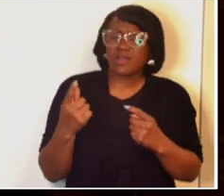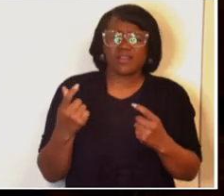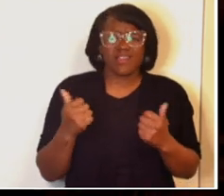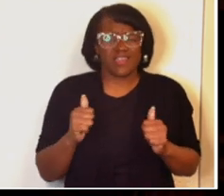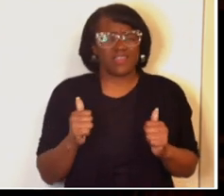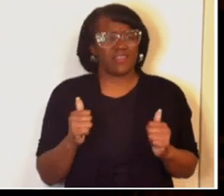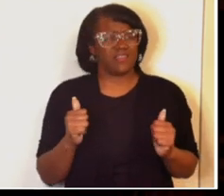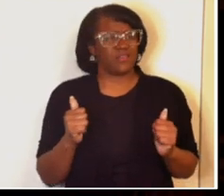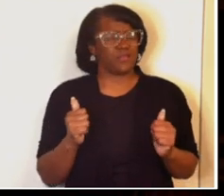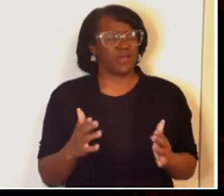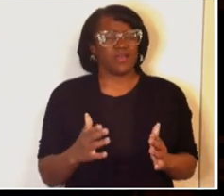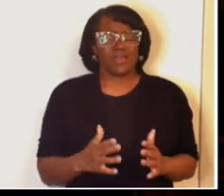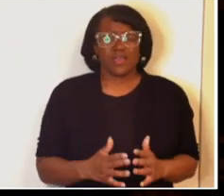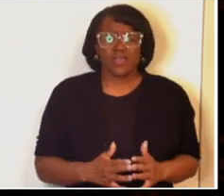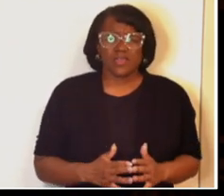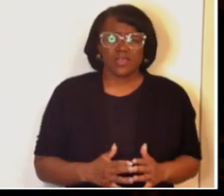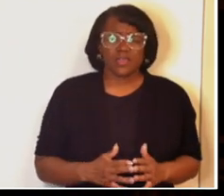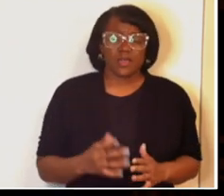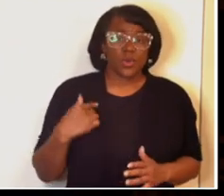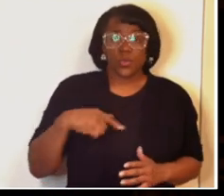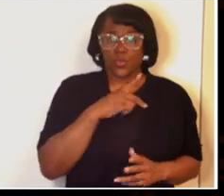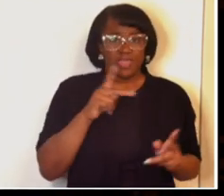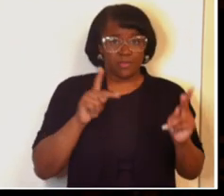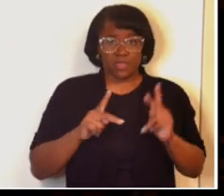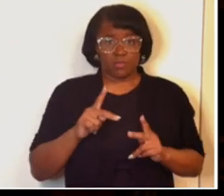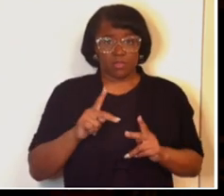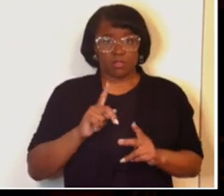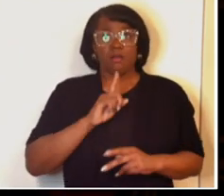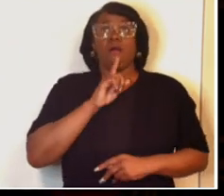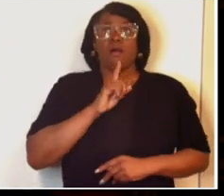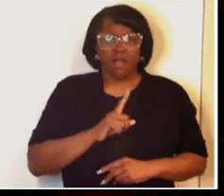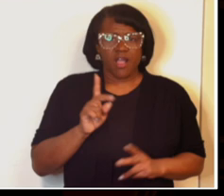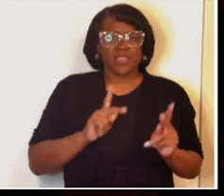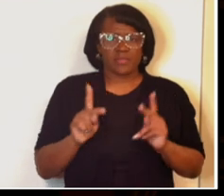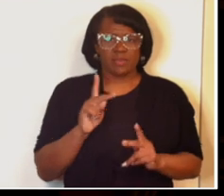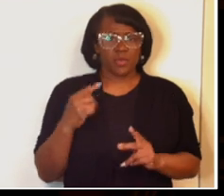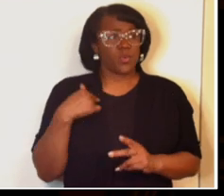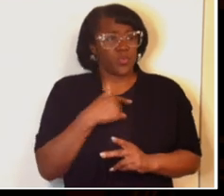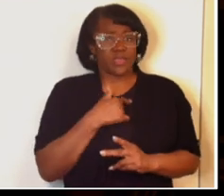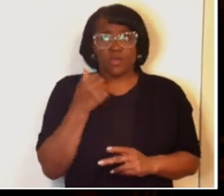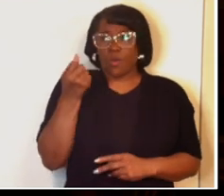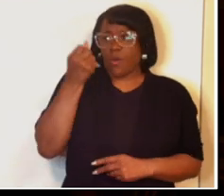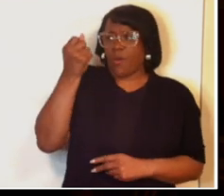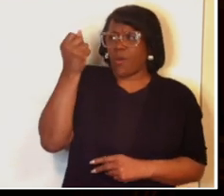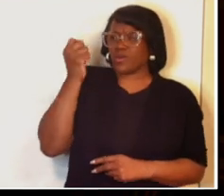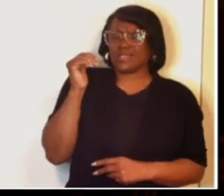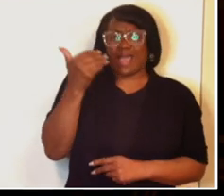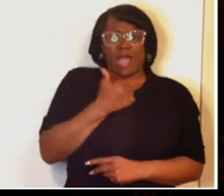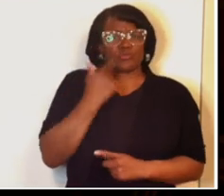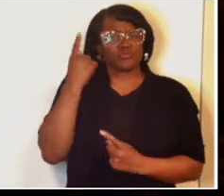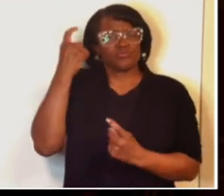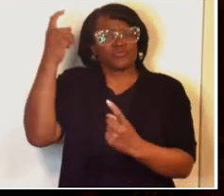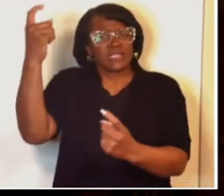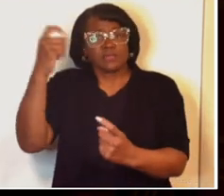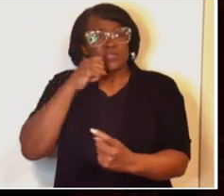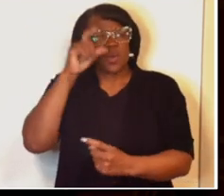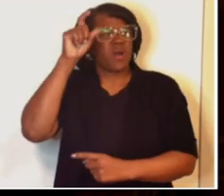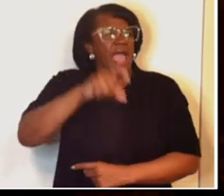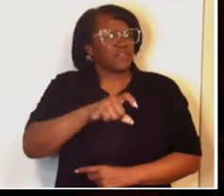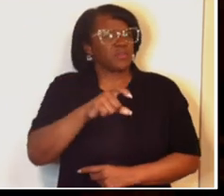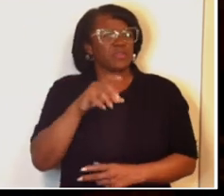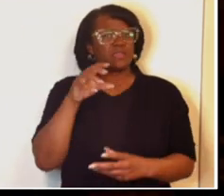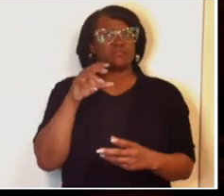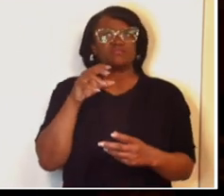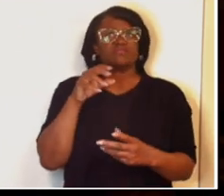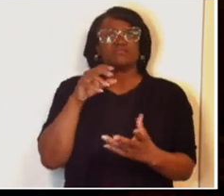We, the people, are the people who hold our own dreams, and they don't always have to be in our